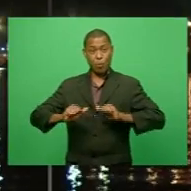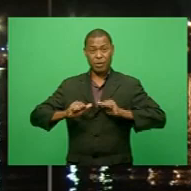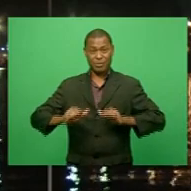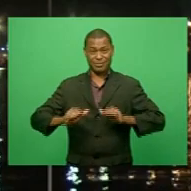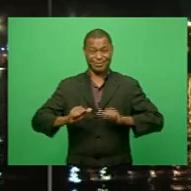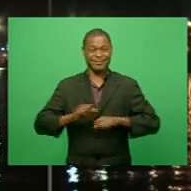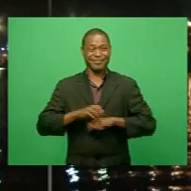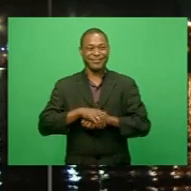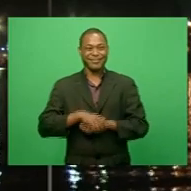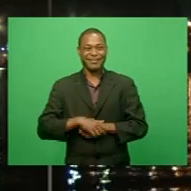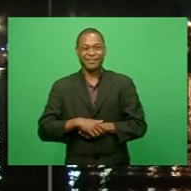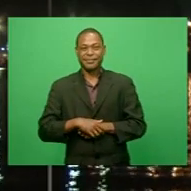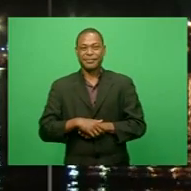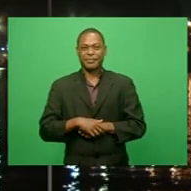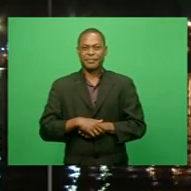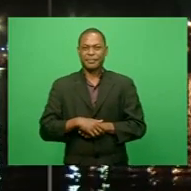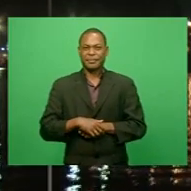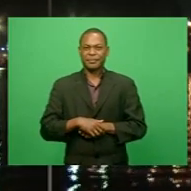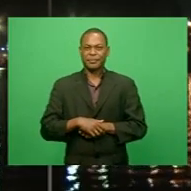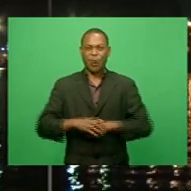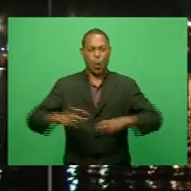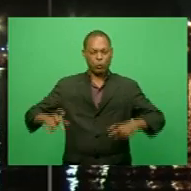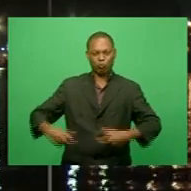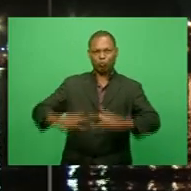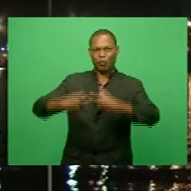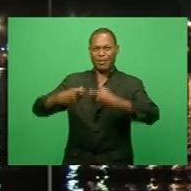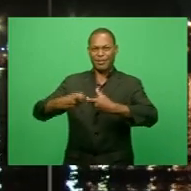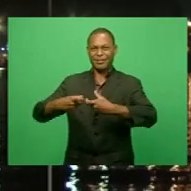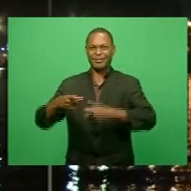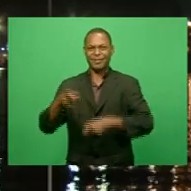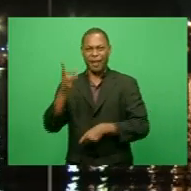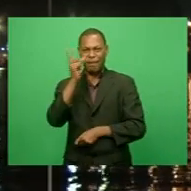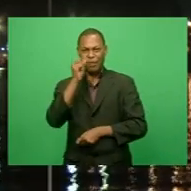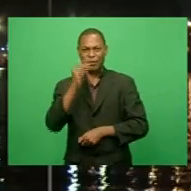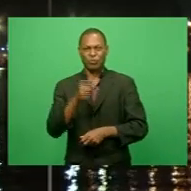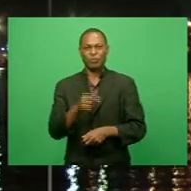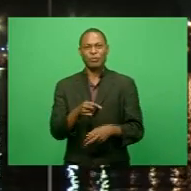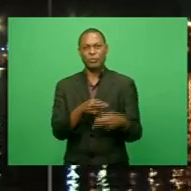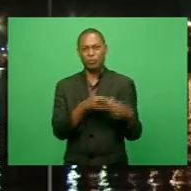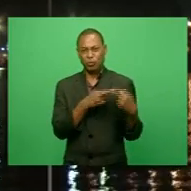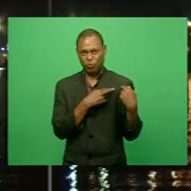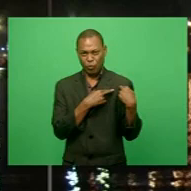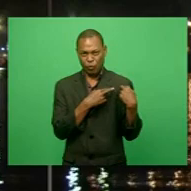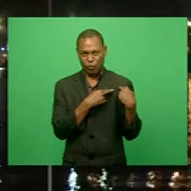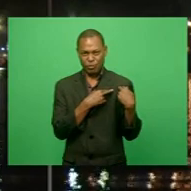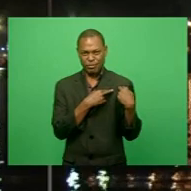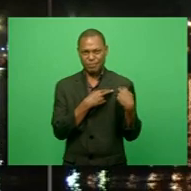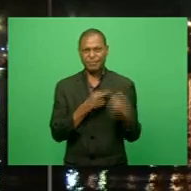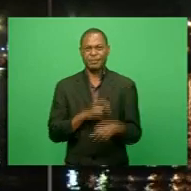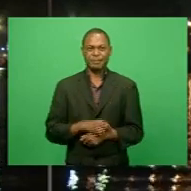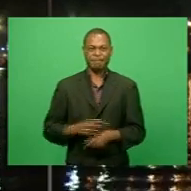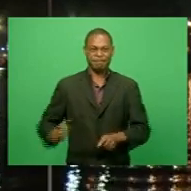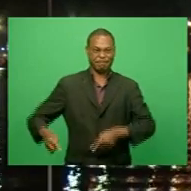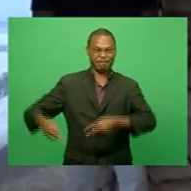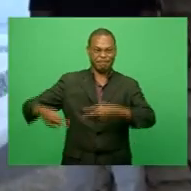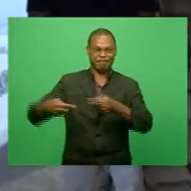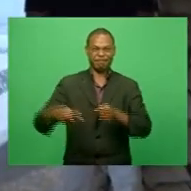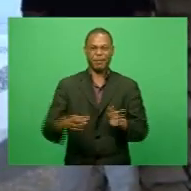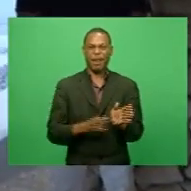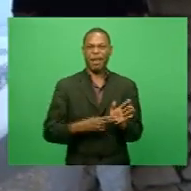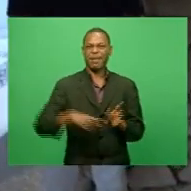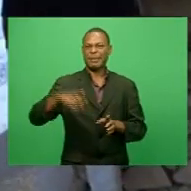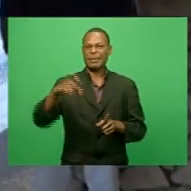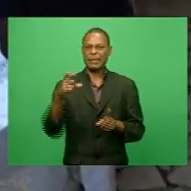retired Chochi Conrote is challenging Fijians on their role in fighting non-communicable diseases. Speaking at